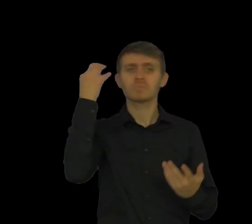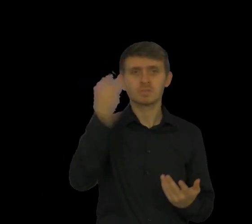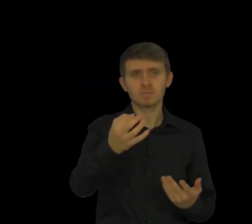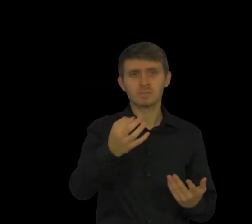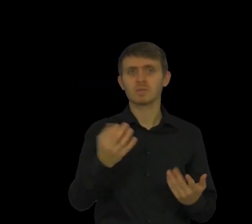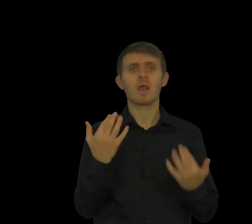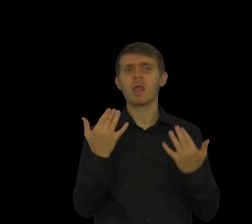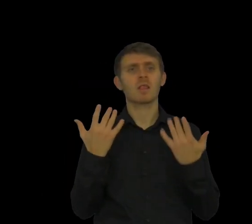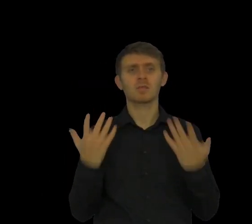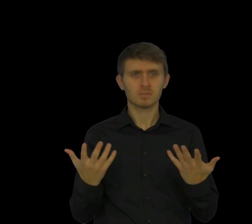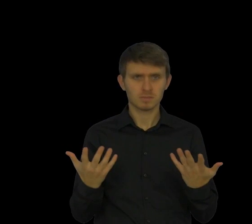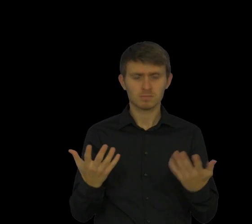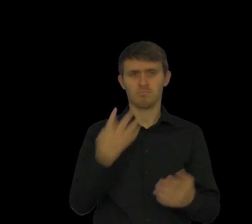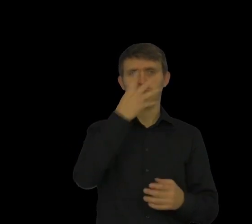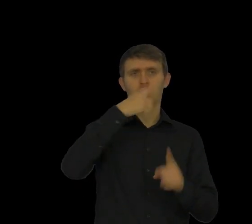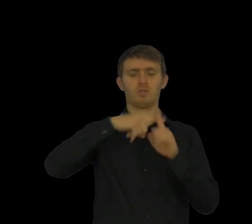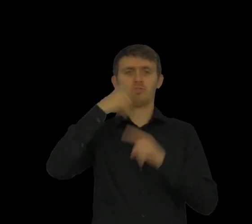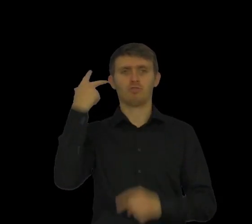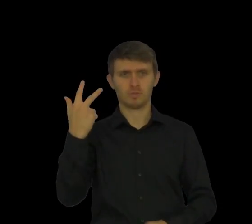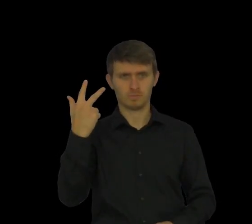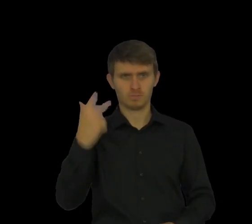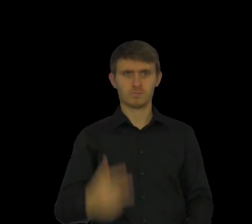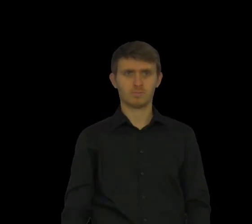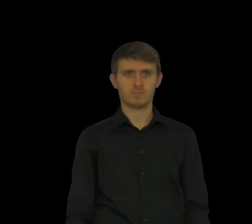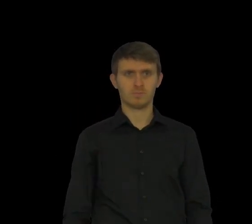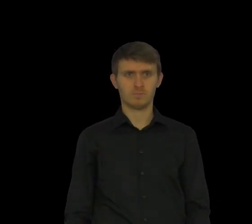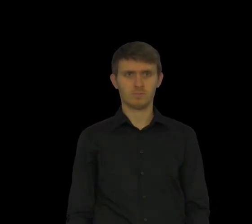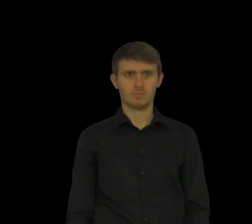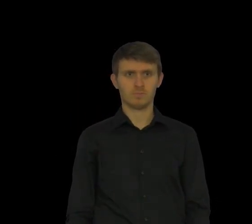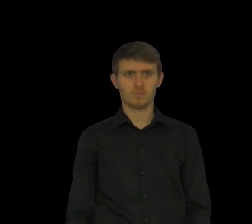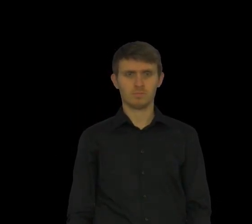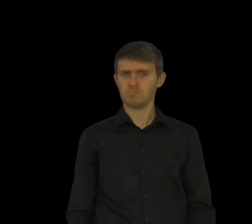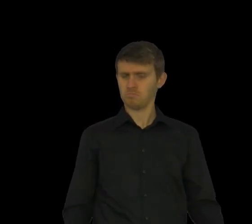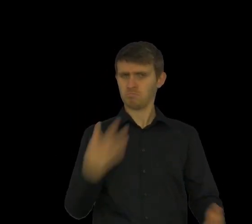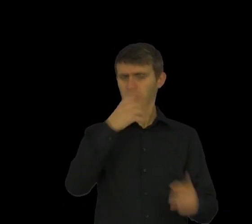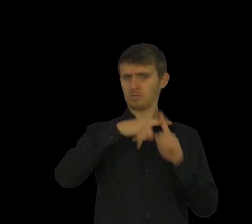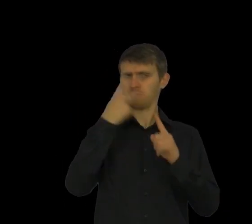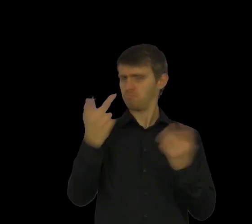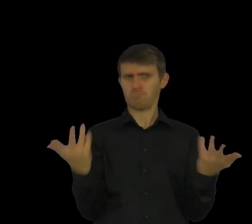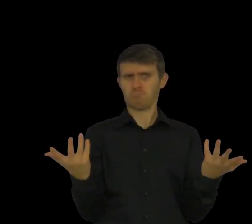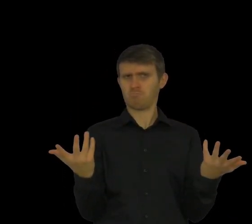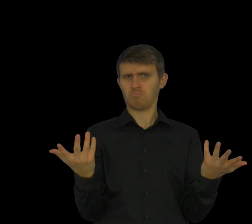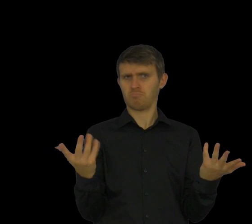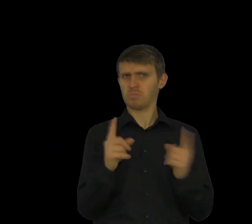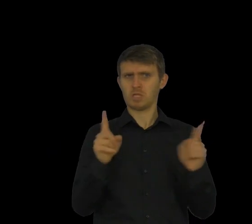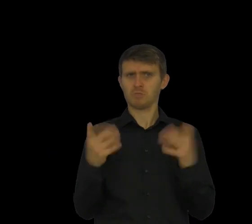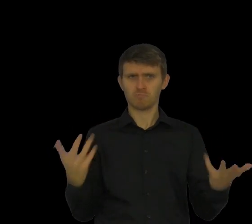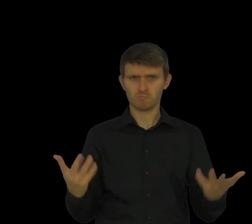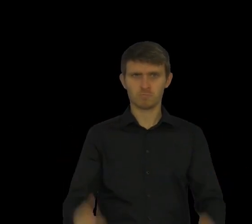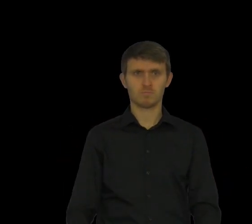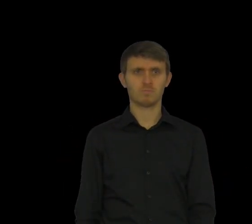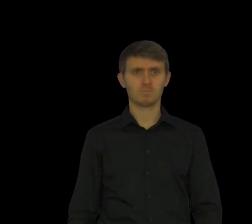addition first if I said four + three what did this mean